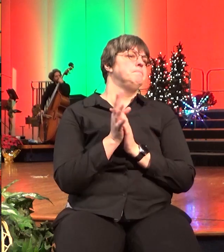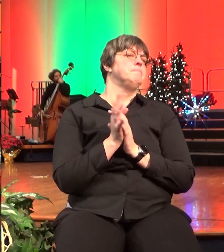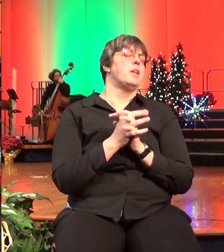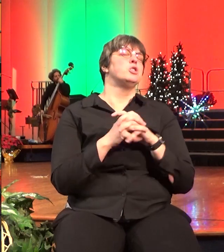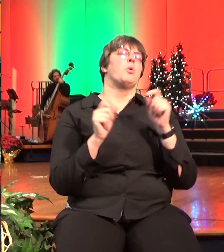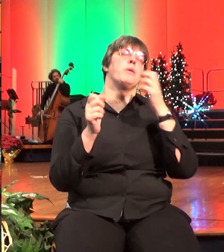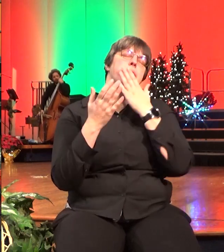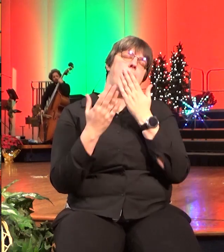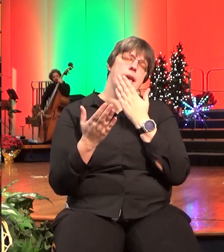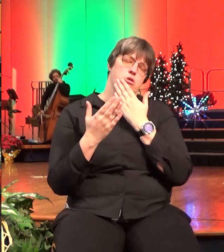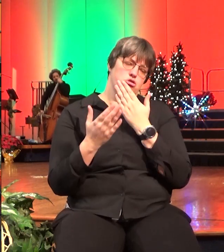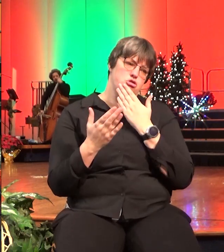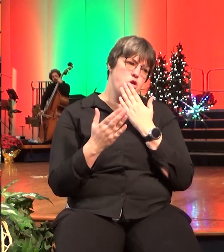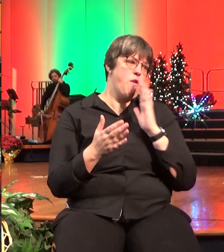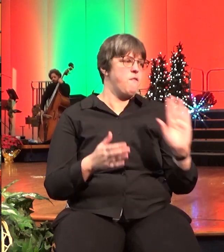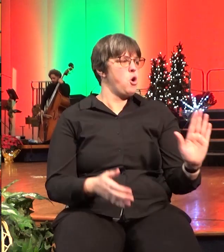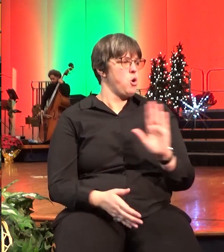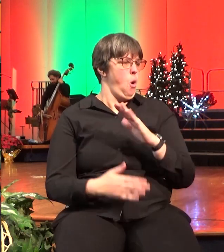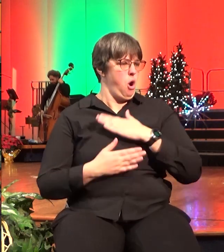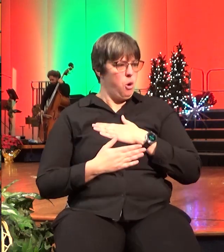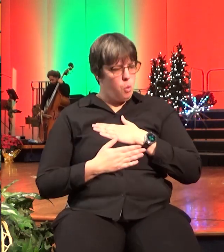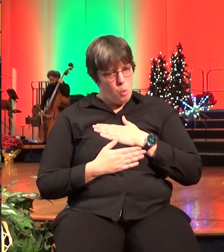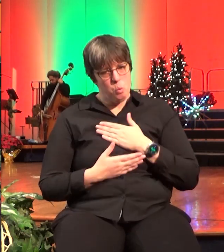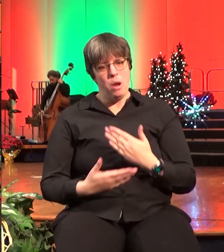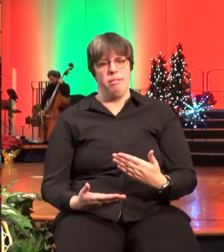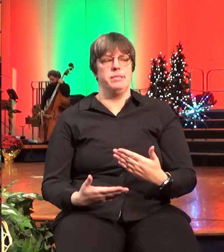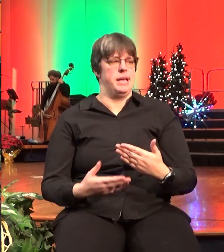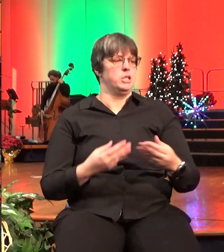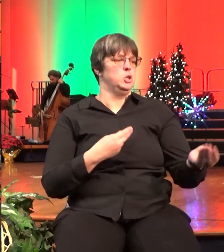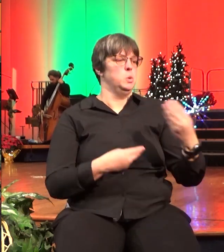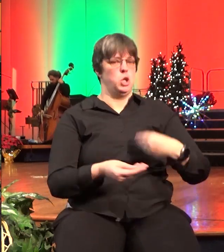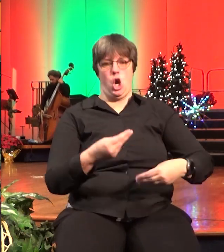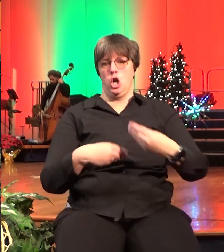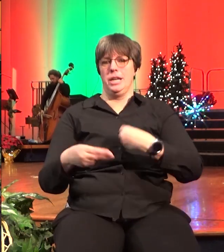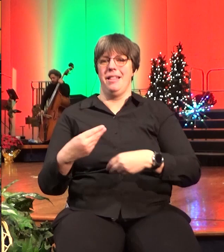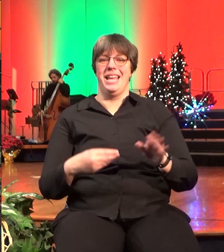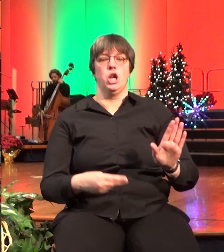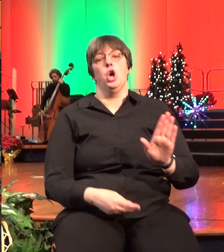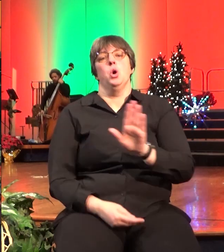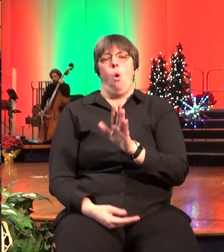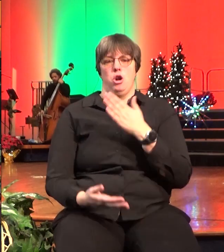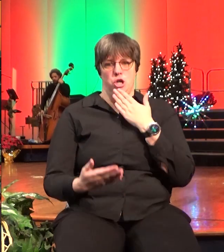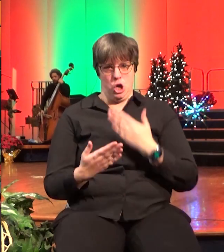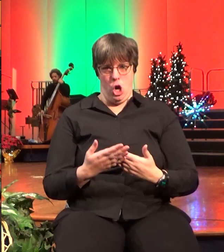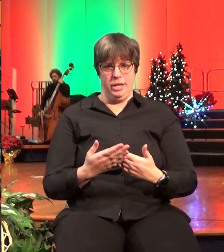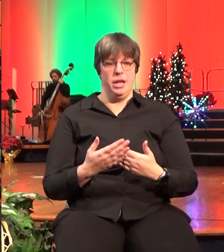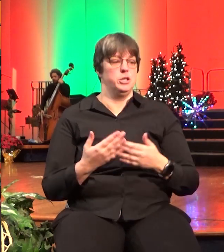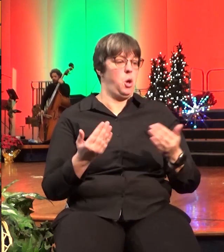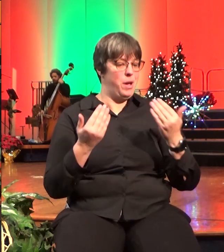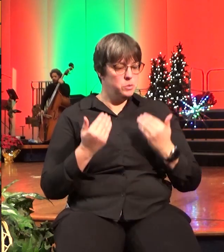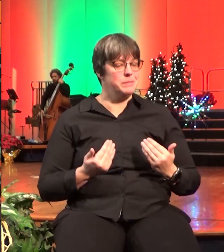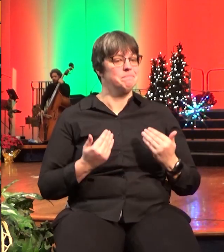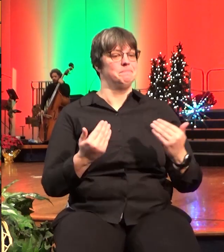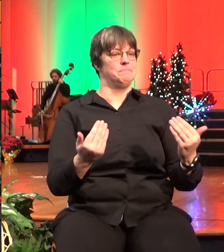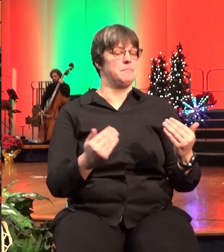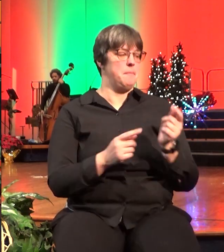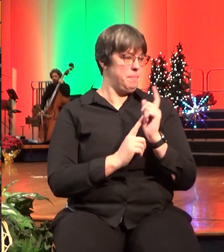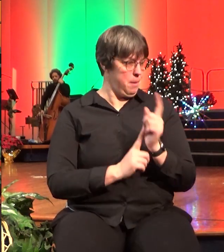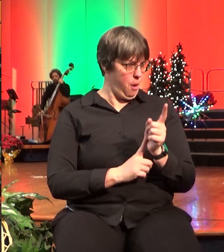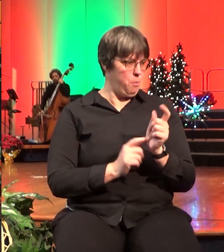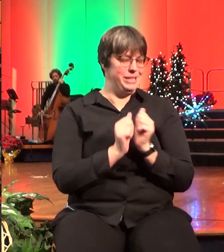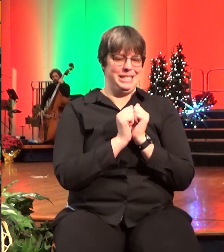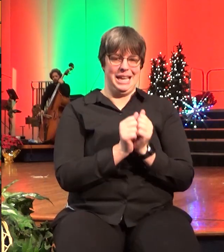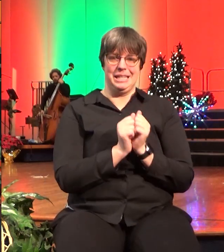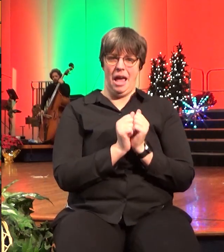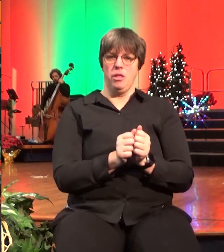we thank you for your willingness to be generous and circulate your good. And so as we step into this moment together, please